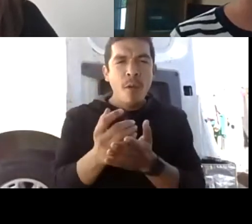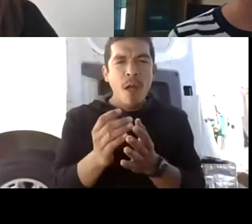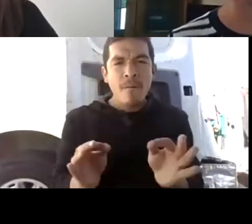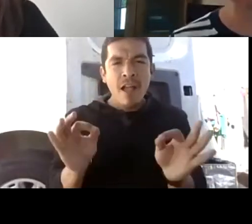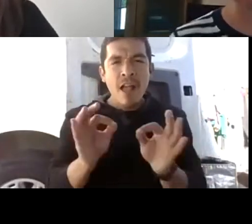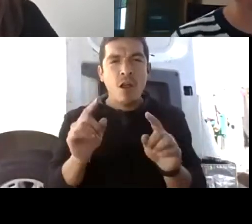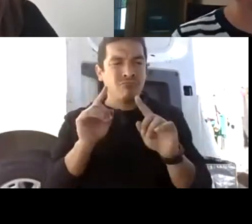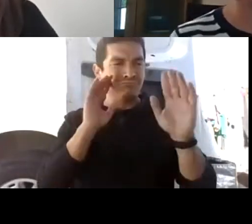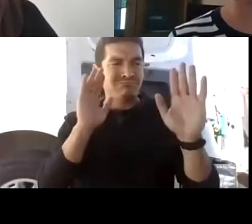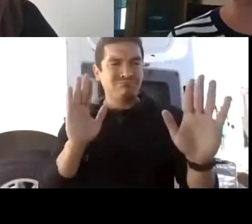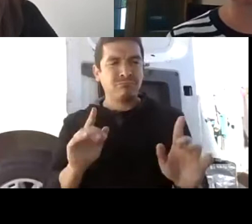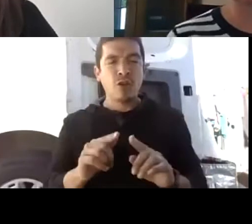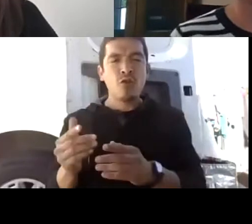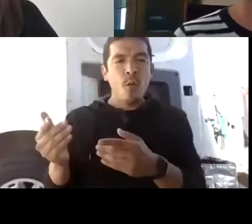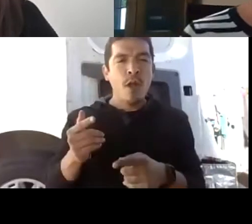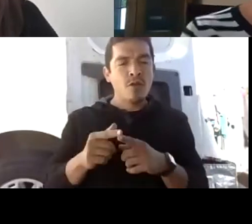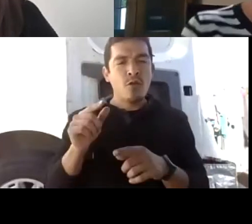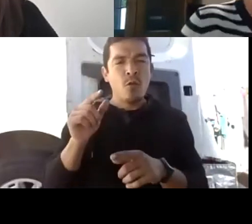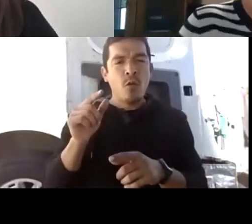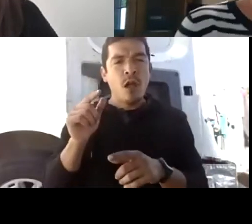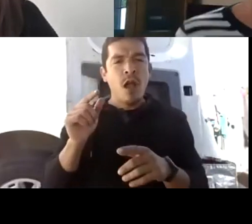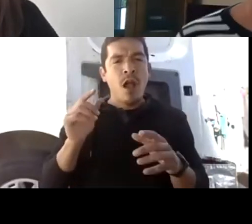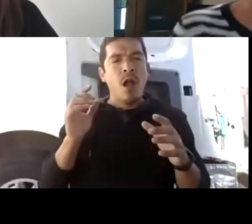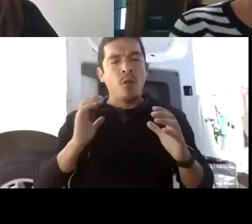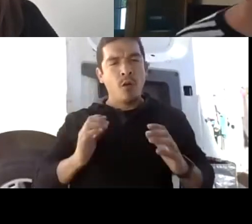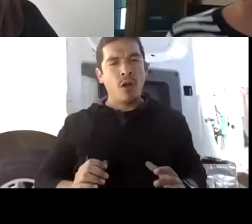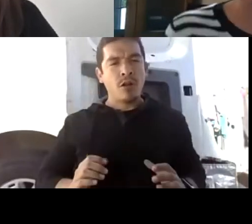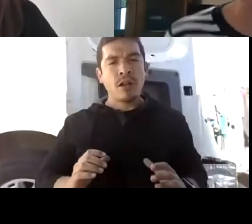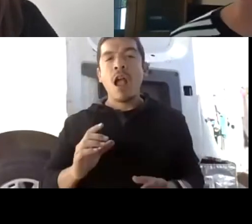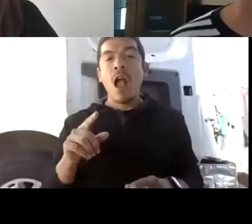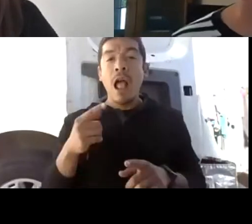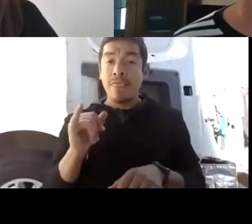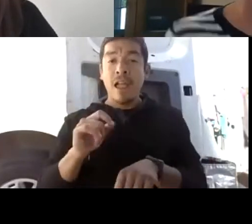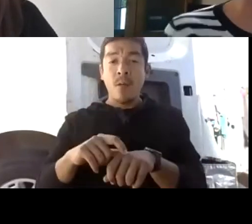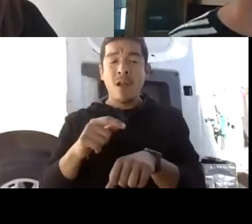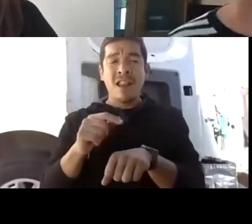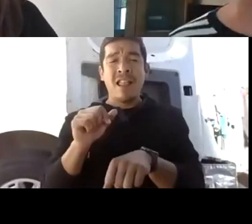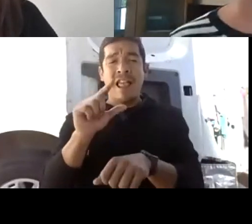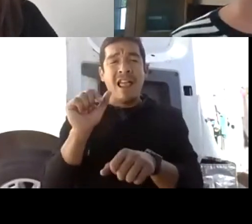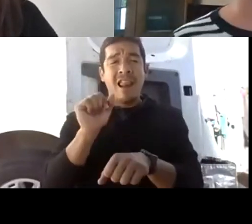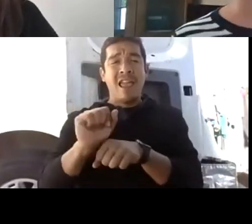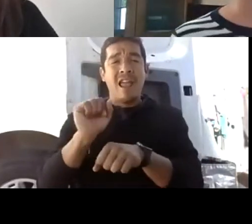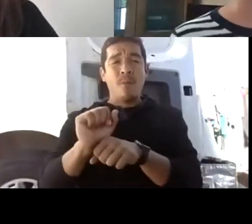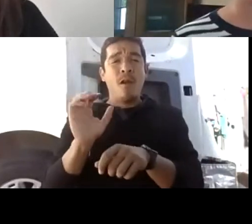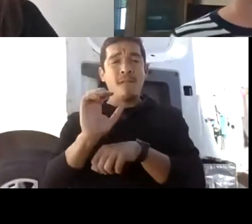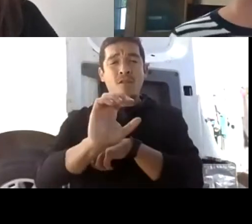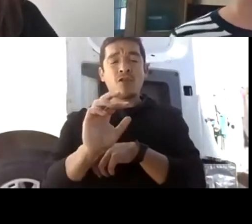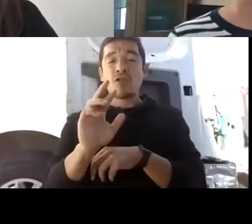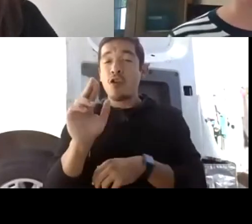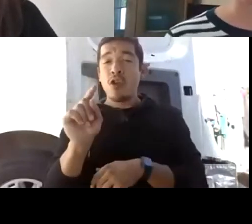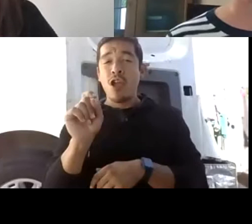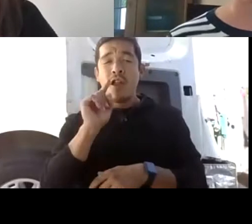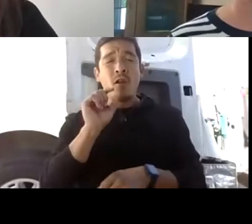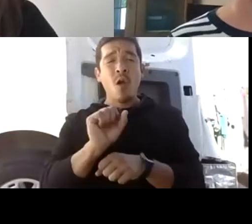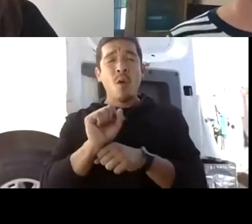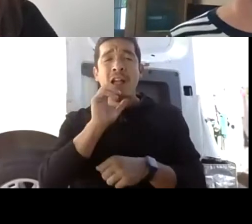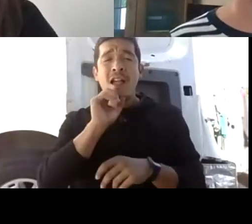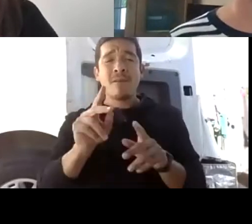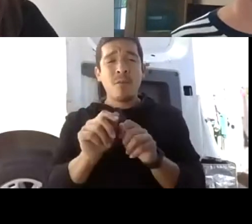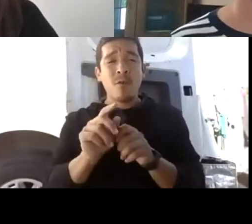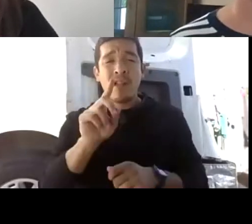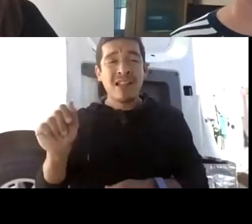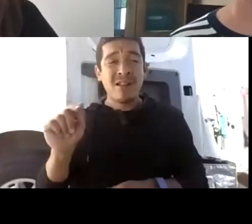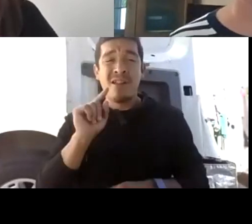bring to employers. And at a time when the labor force participation rate for working age people with disabilities is